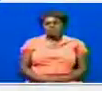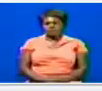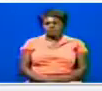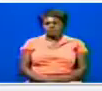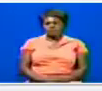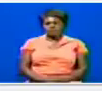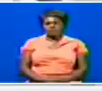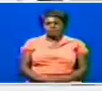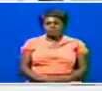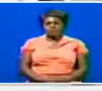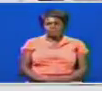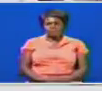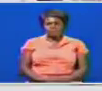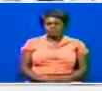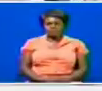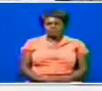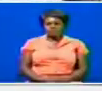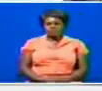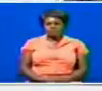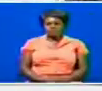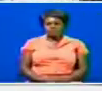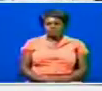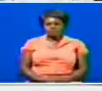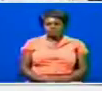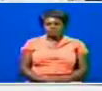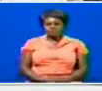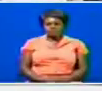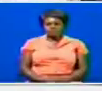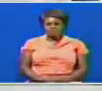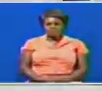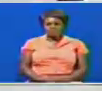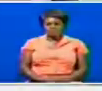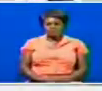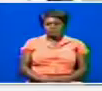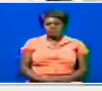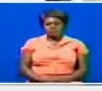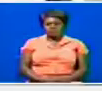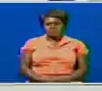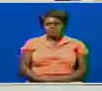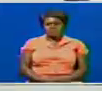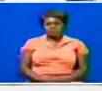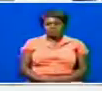the Oscar. Wageitwa Matayo. Matayo. Yule Matayo.